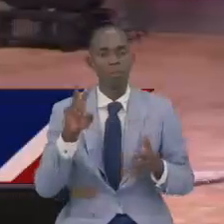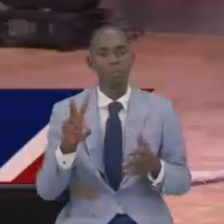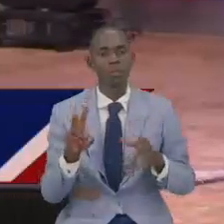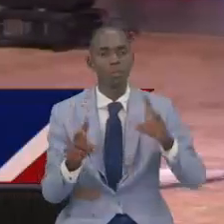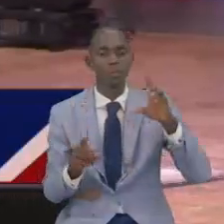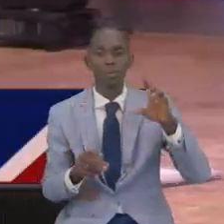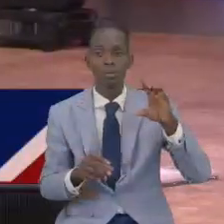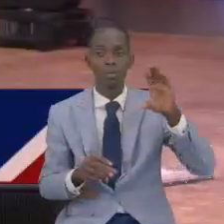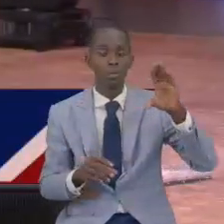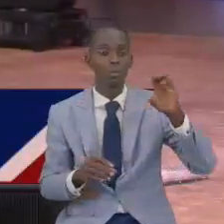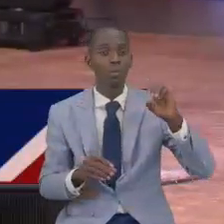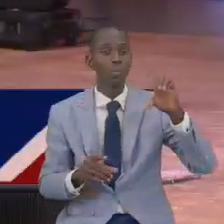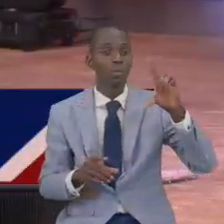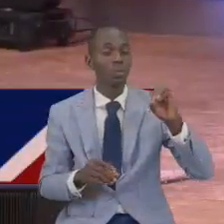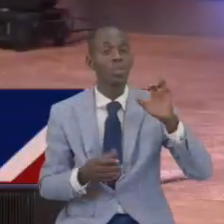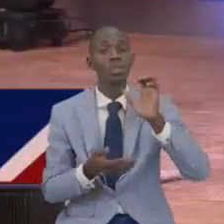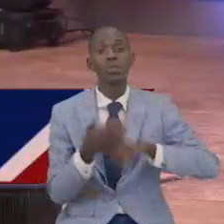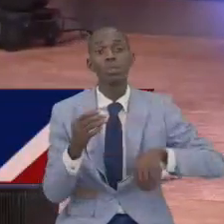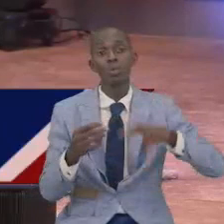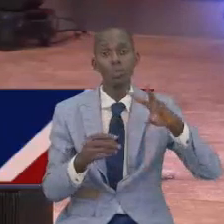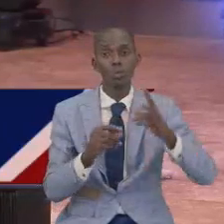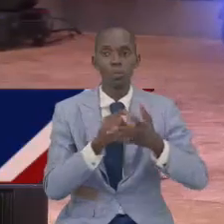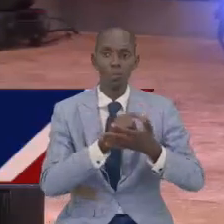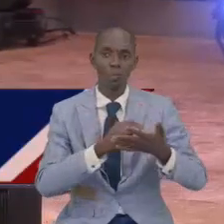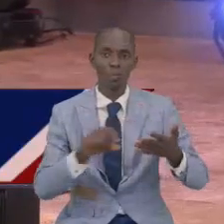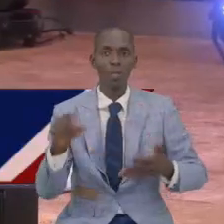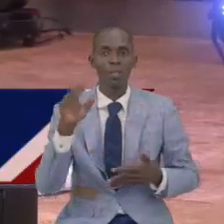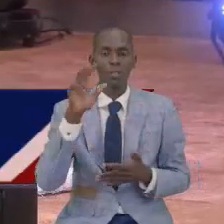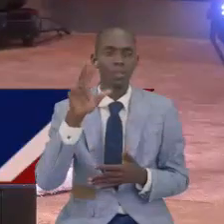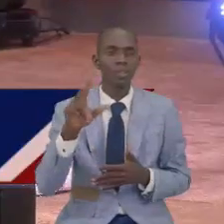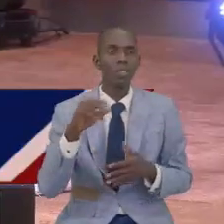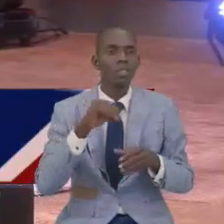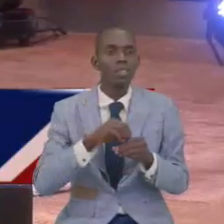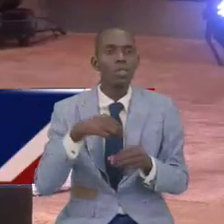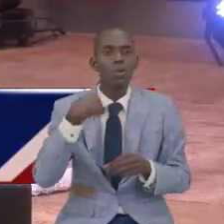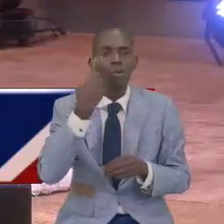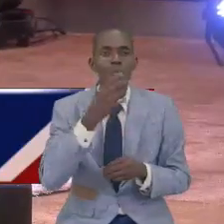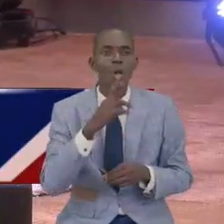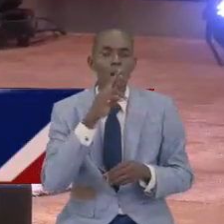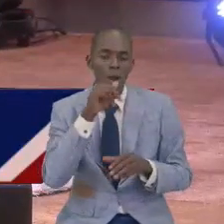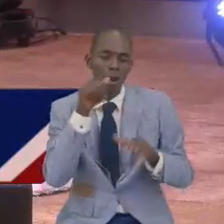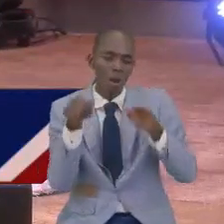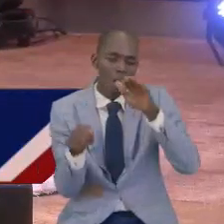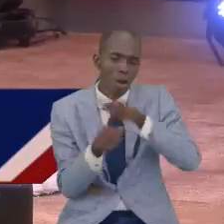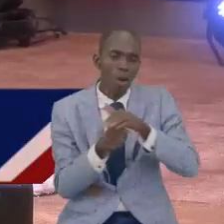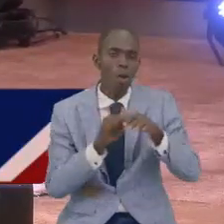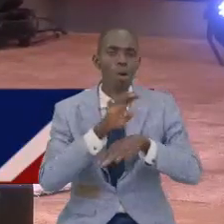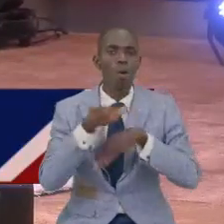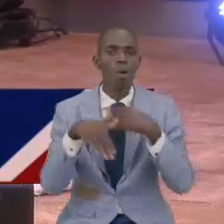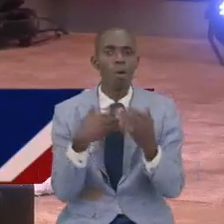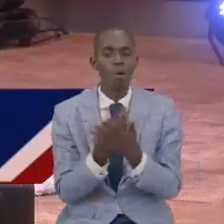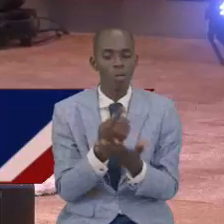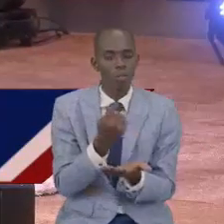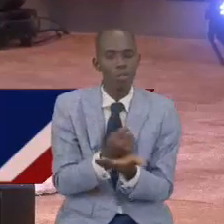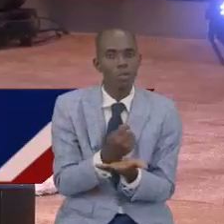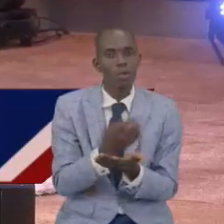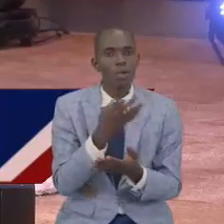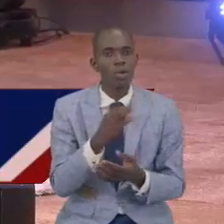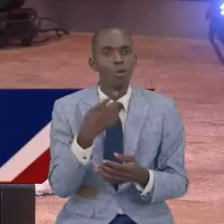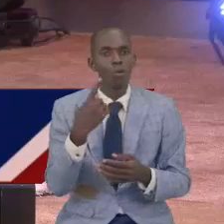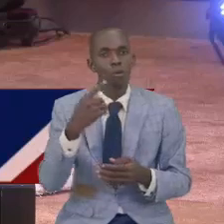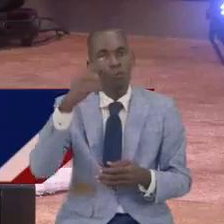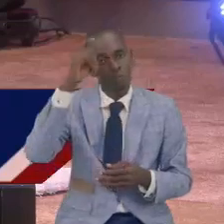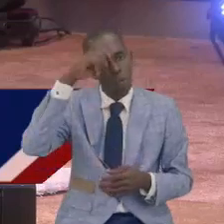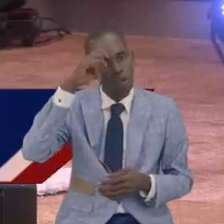we're reading from verse 3. It says, in whom are hid all the treasures of wisdom and knowledge. It's talking about